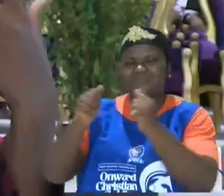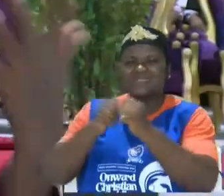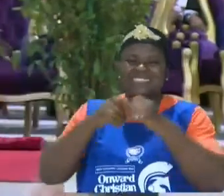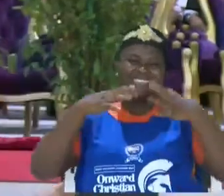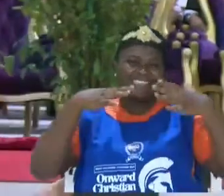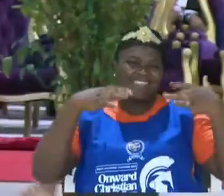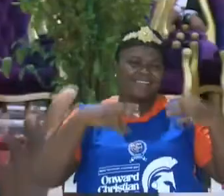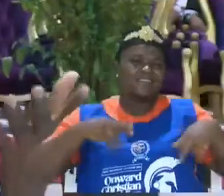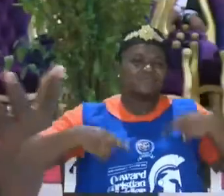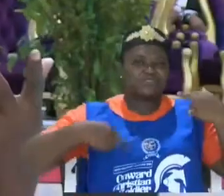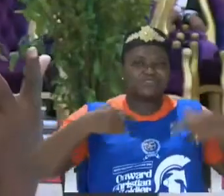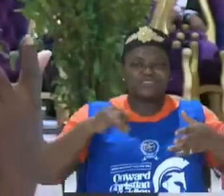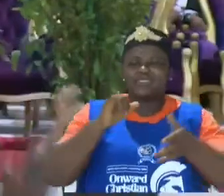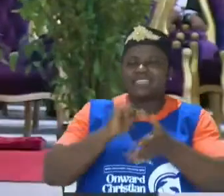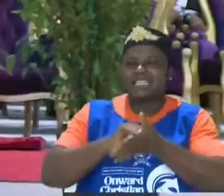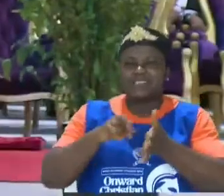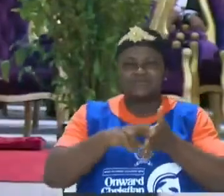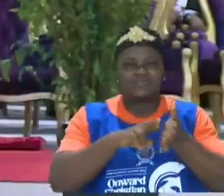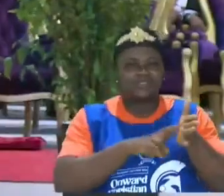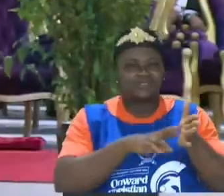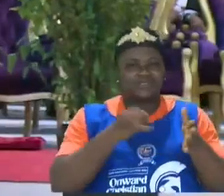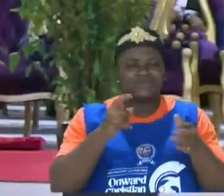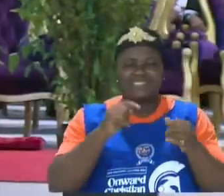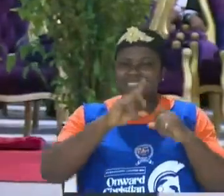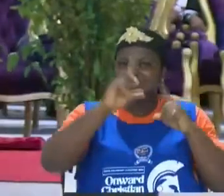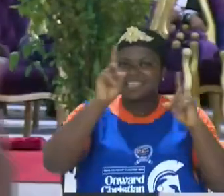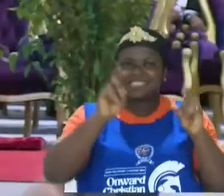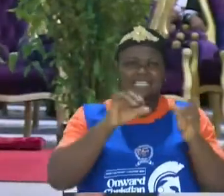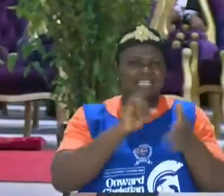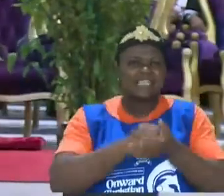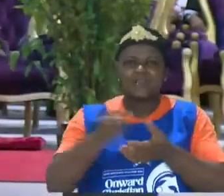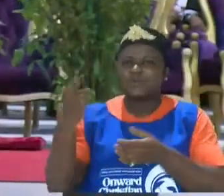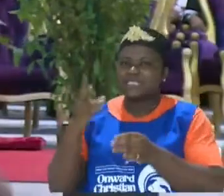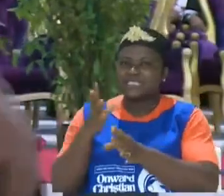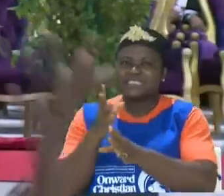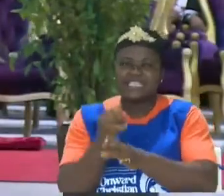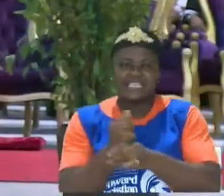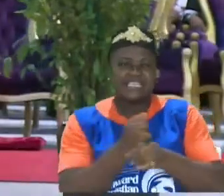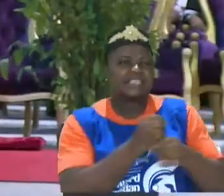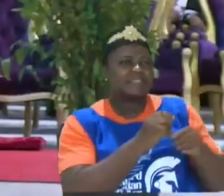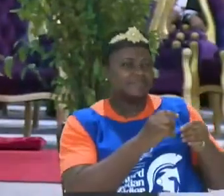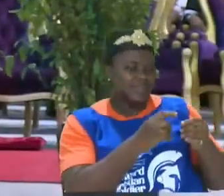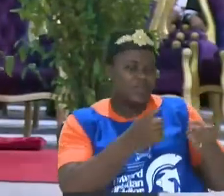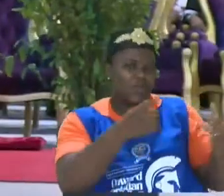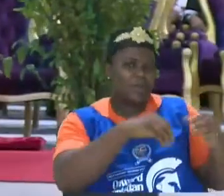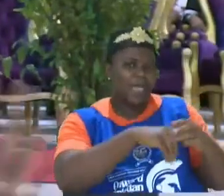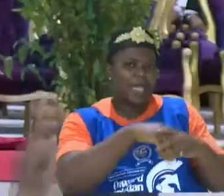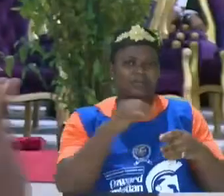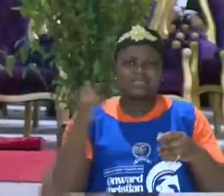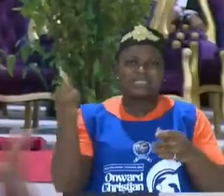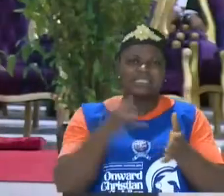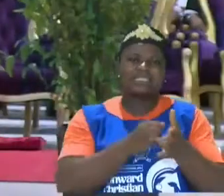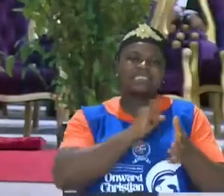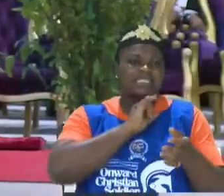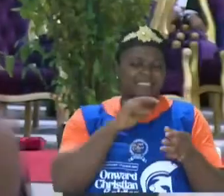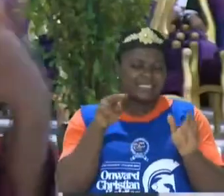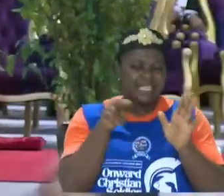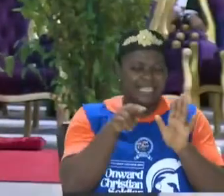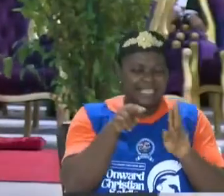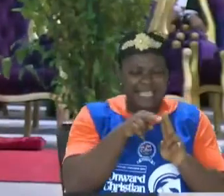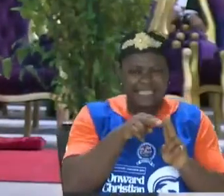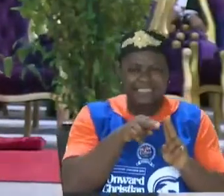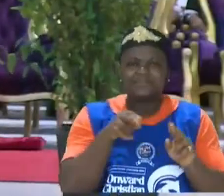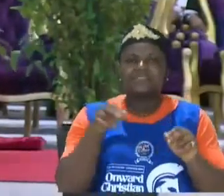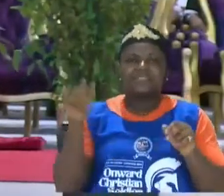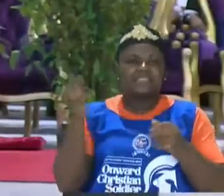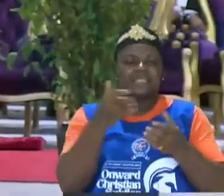the result of the test that was taken came out and it's negative. So they helped me pack my things and I was